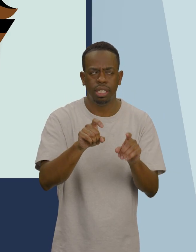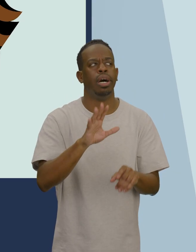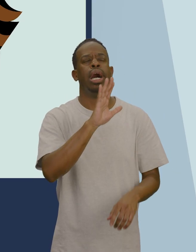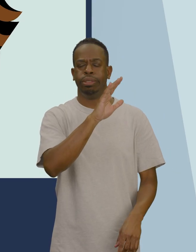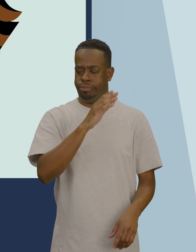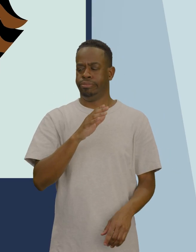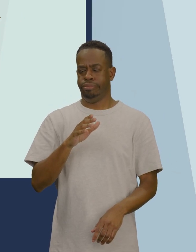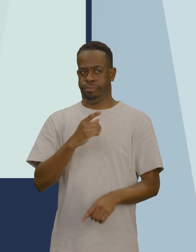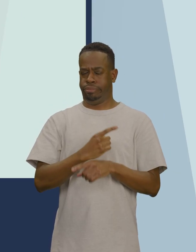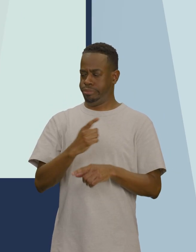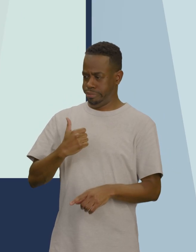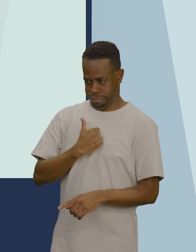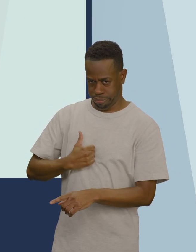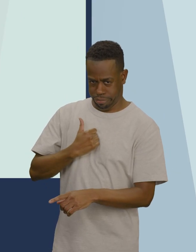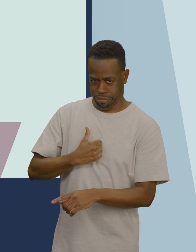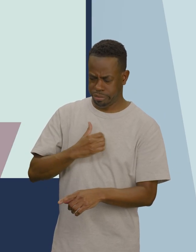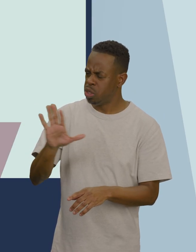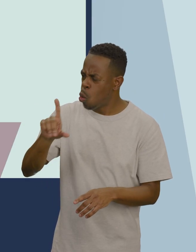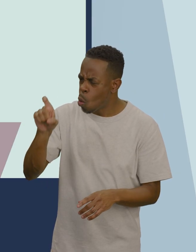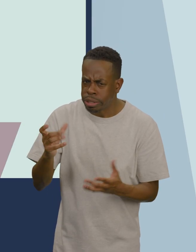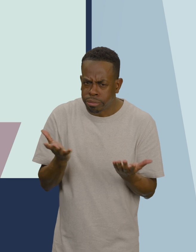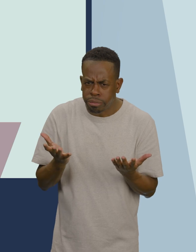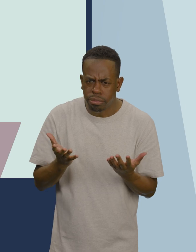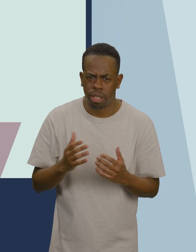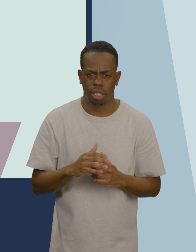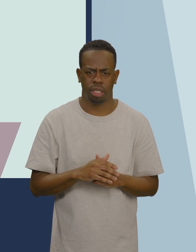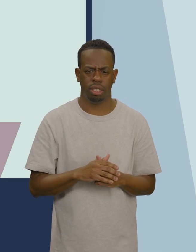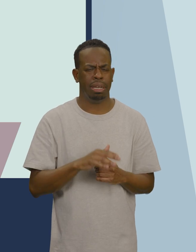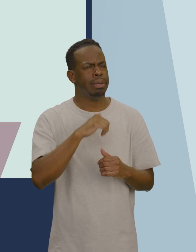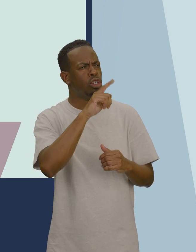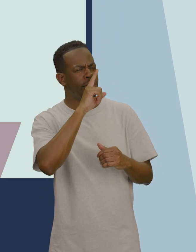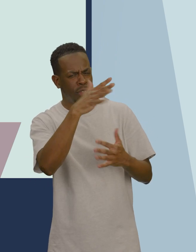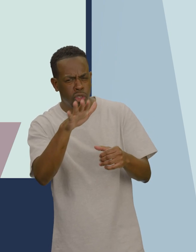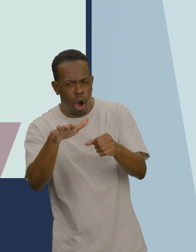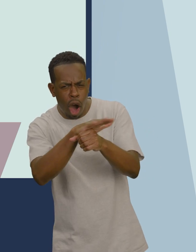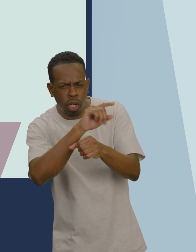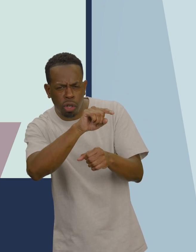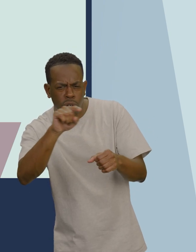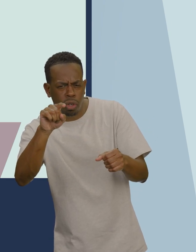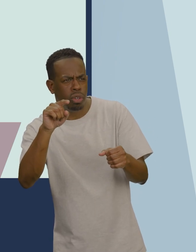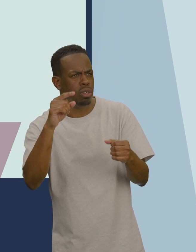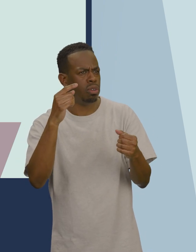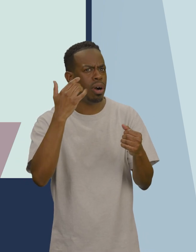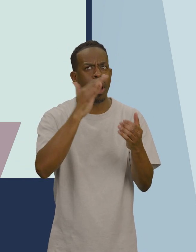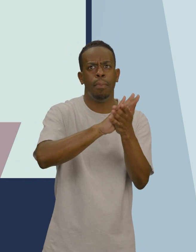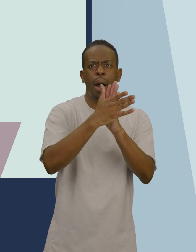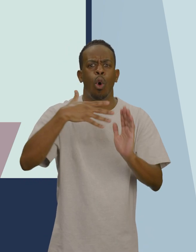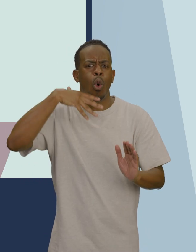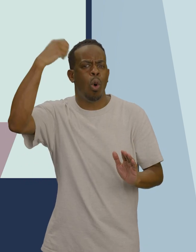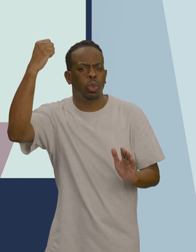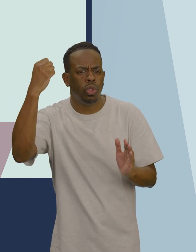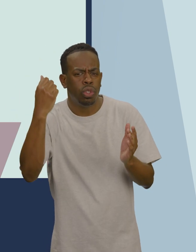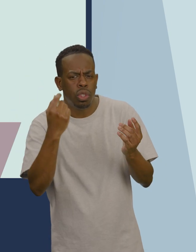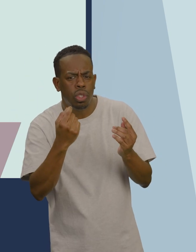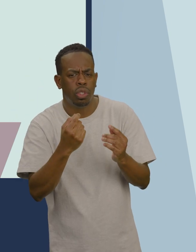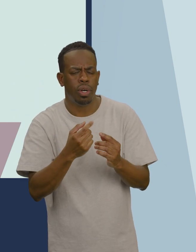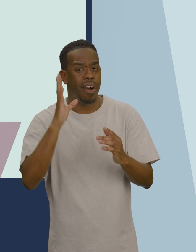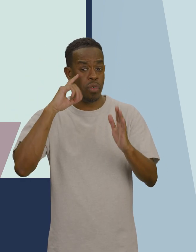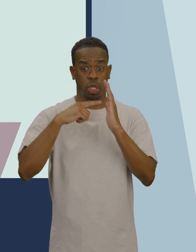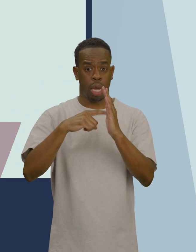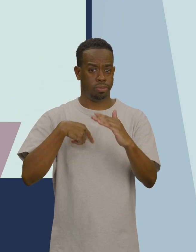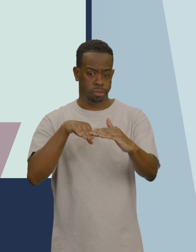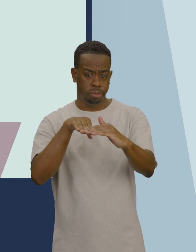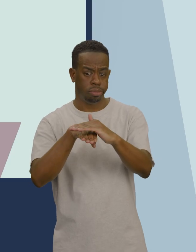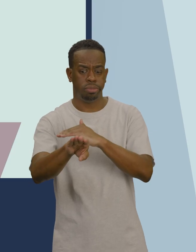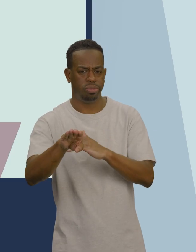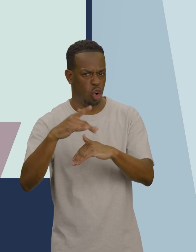My apologies, Maya. What is your question? I'm not sure you have adequately covered the different services that grow with you as you get older. For